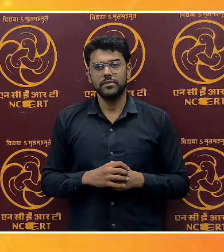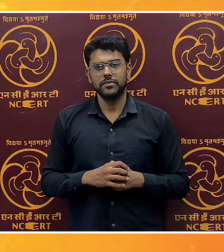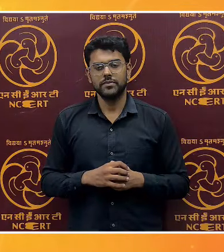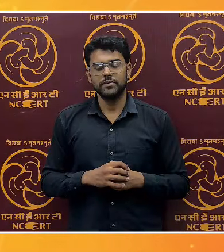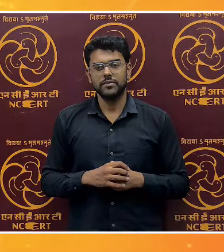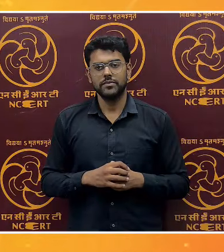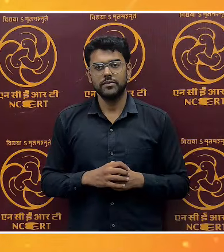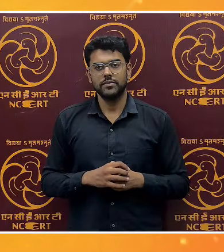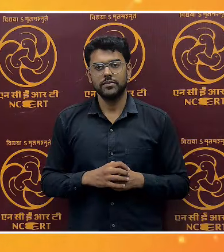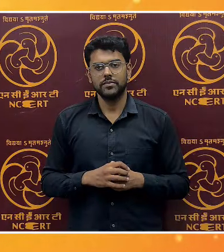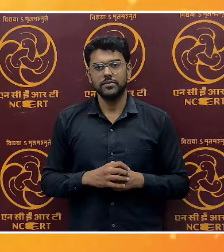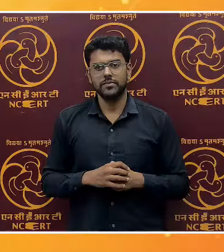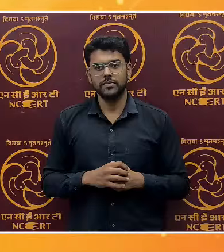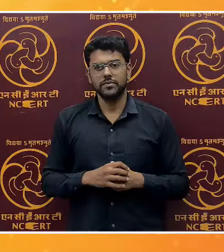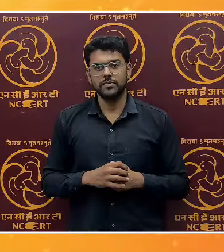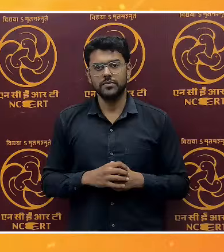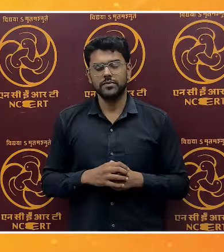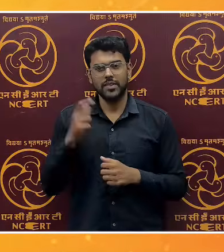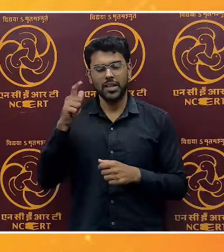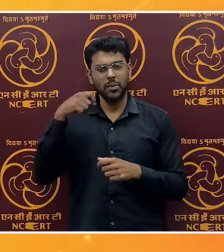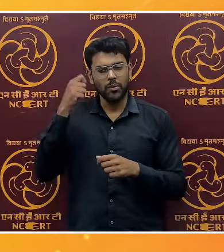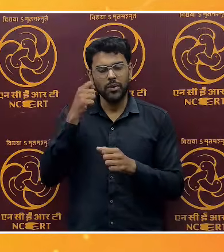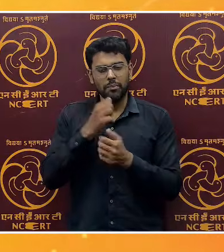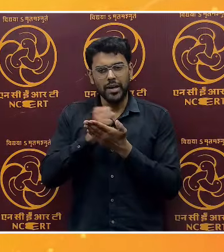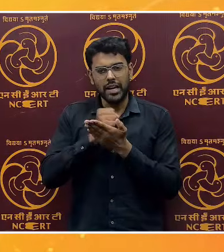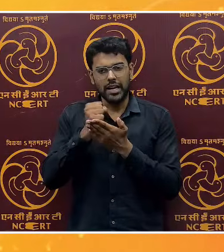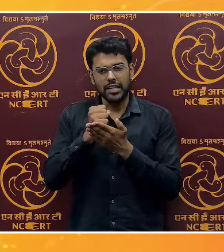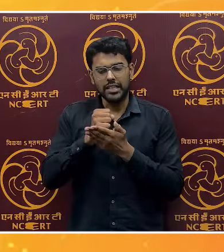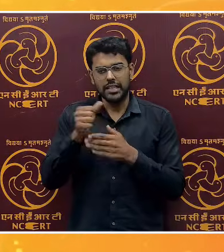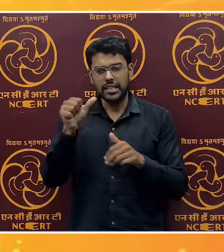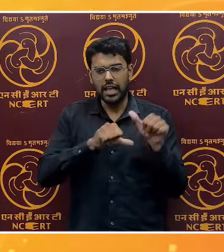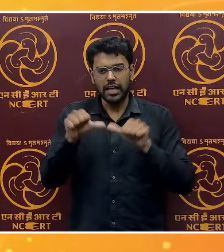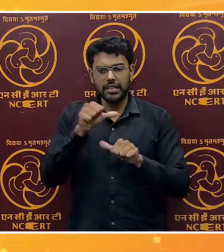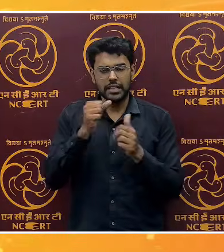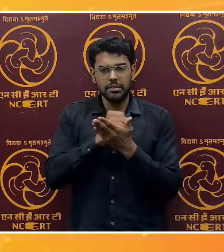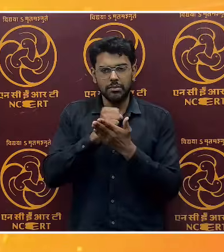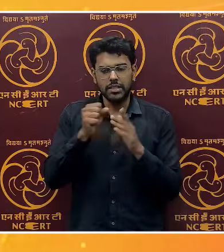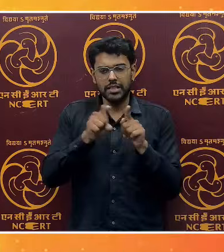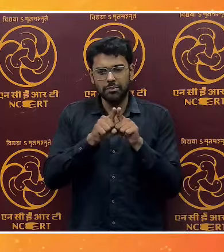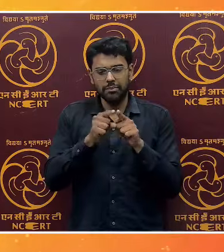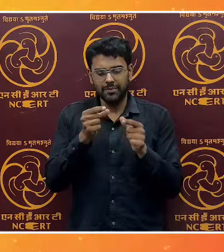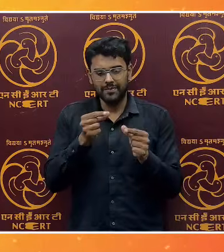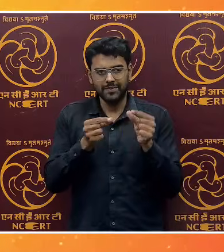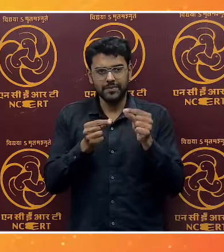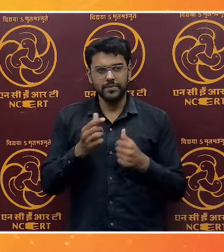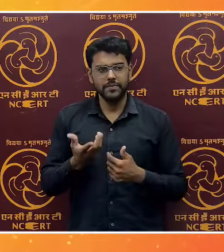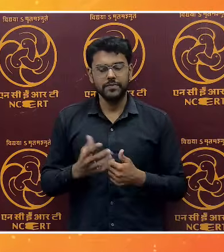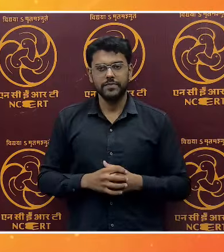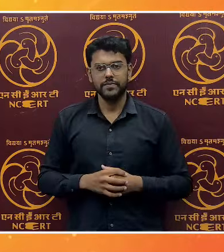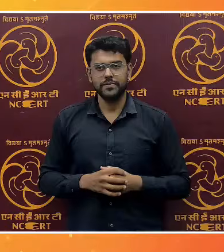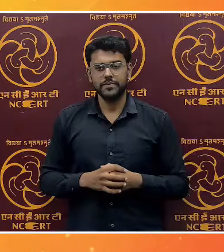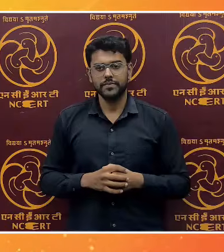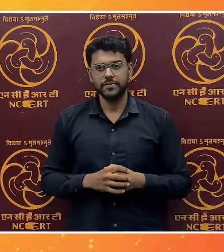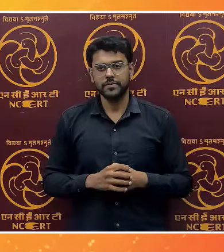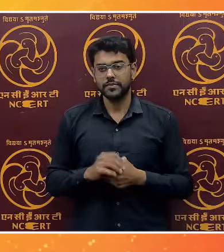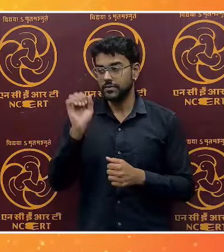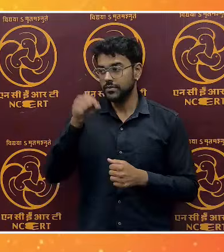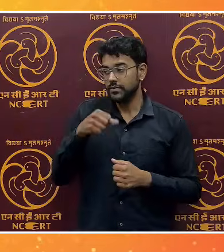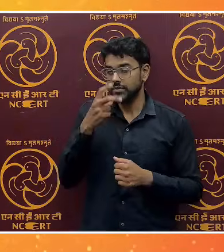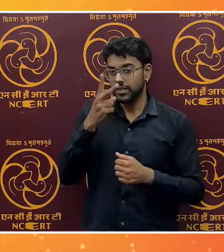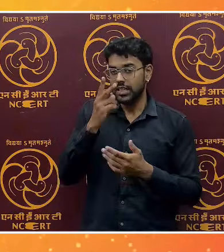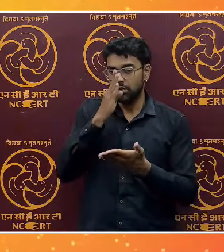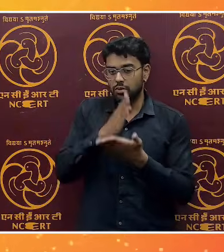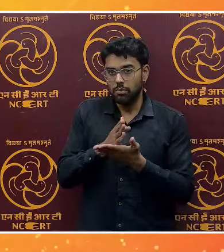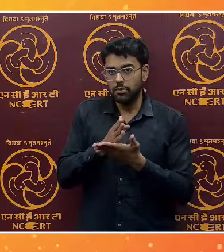The beaker to my left contains quicklime, also known as calcium oxide. Yeah, so he stopped,